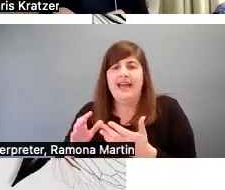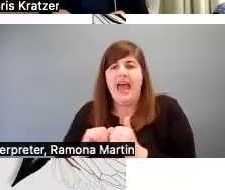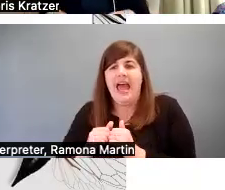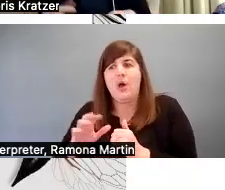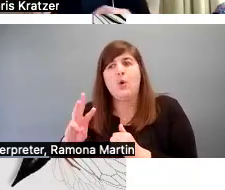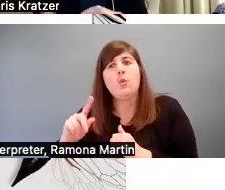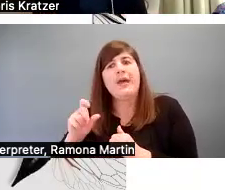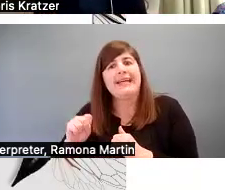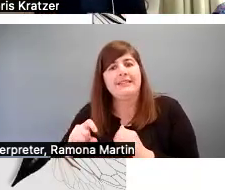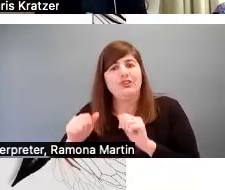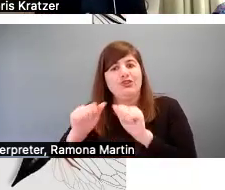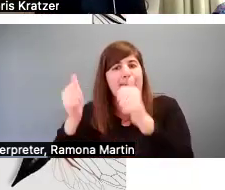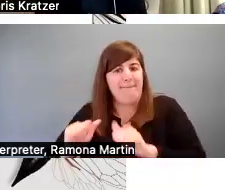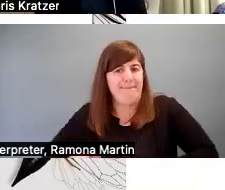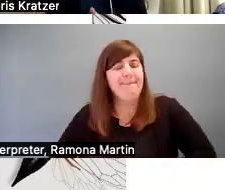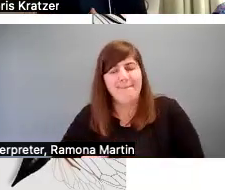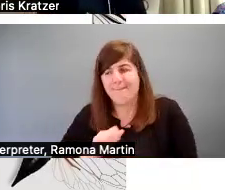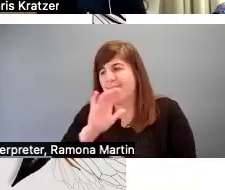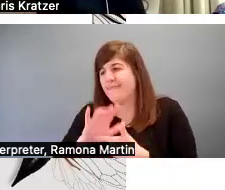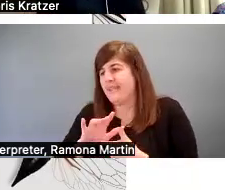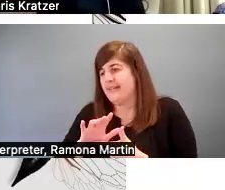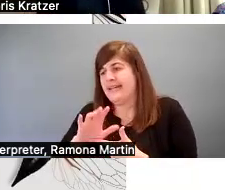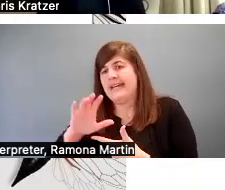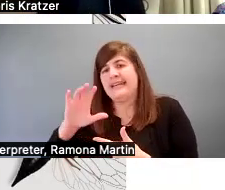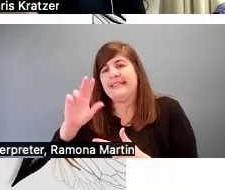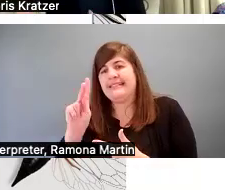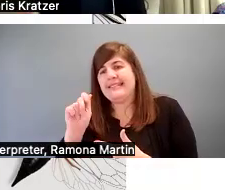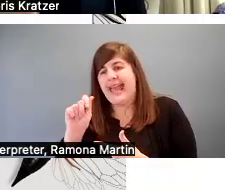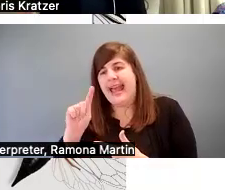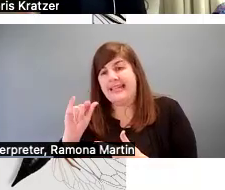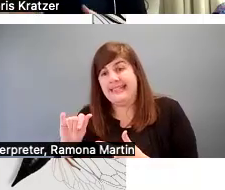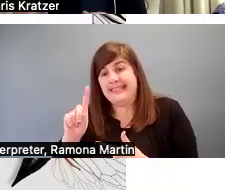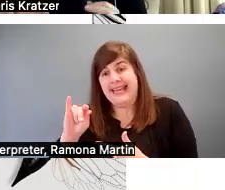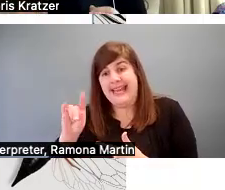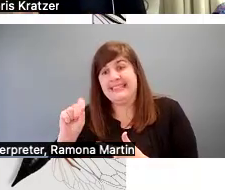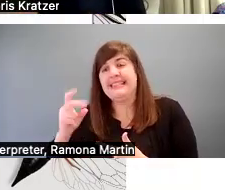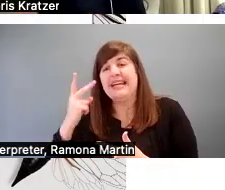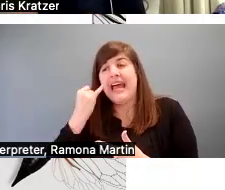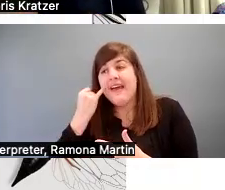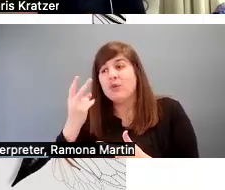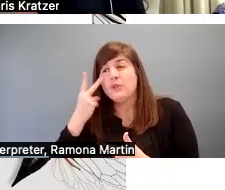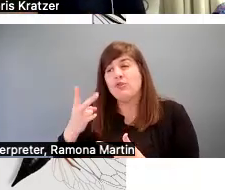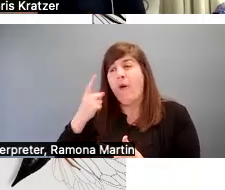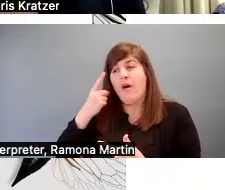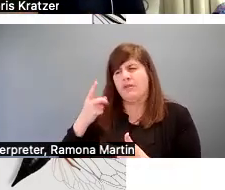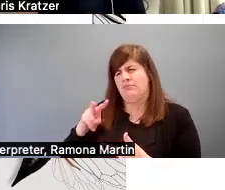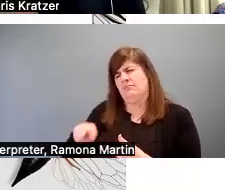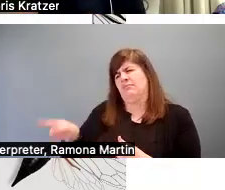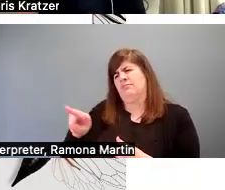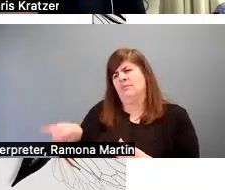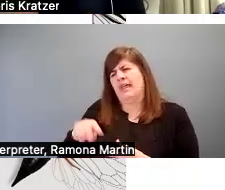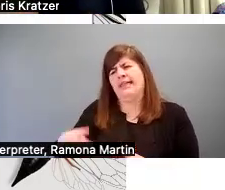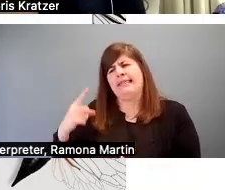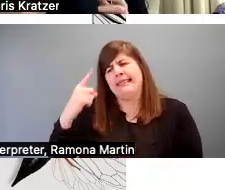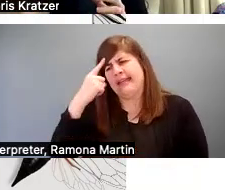are shaped. There are types of katydids where if you saw one, you would think that like